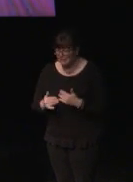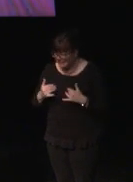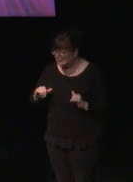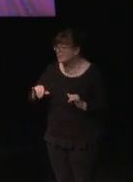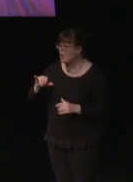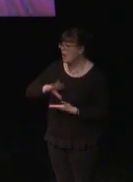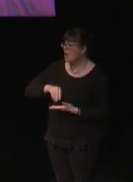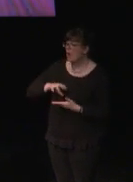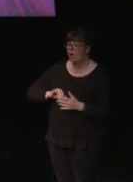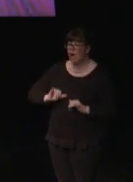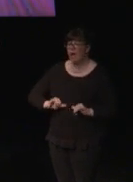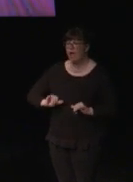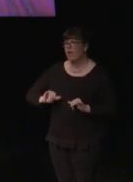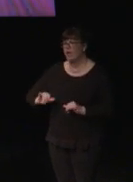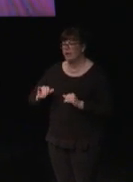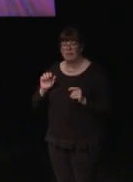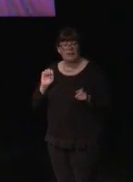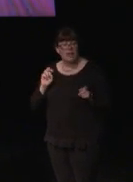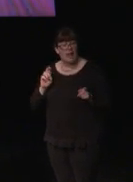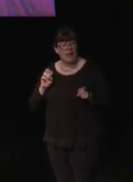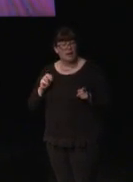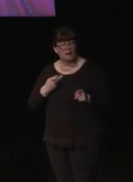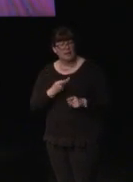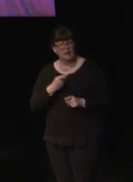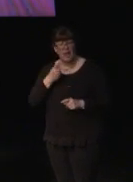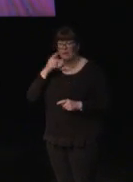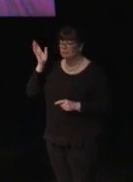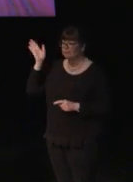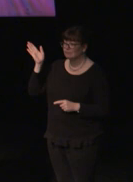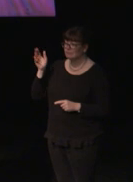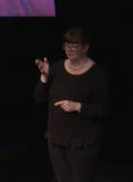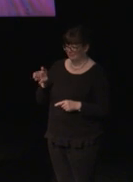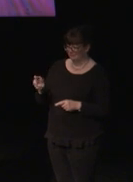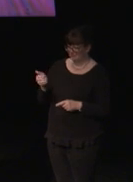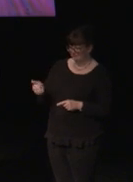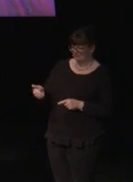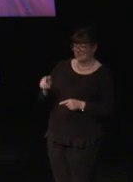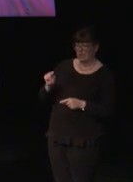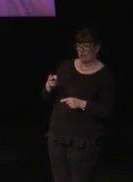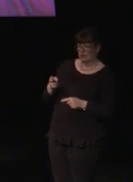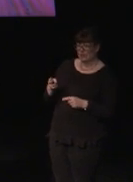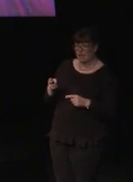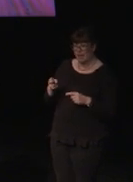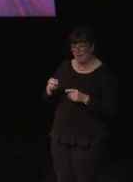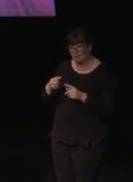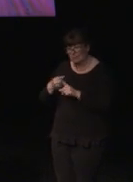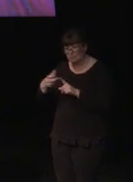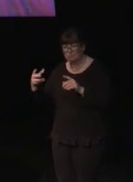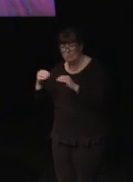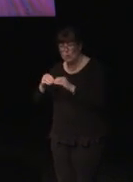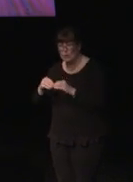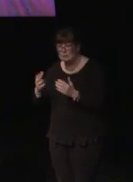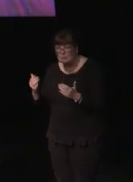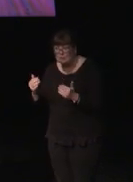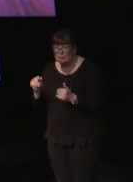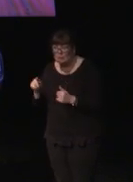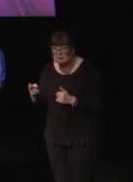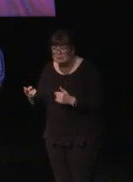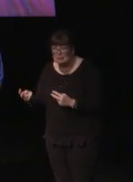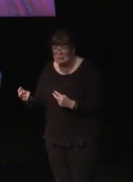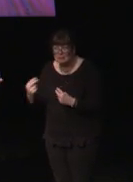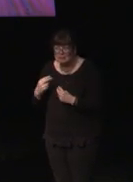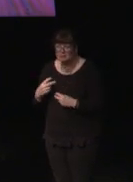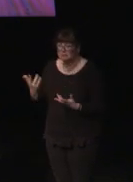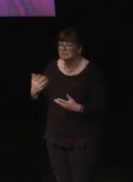learning so much. Aaron and I have a talk on Thursday. We're going to go into a little bit of other stuff. So if you want more, Thursday.